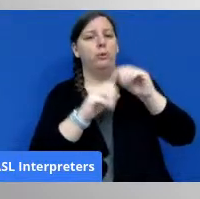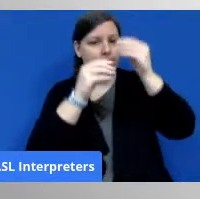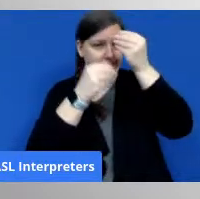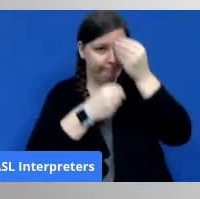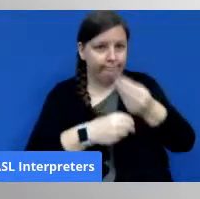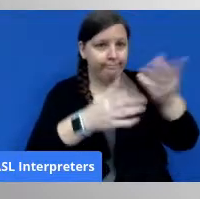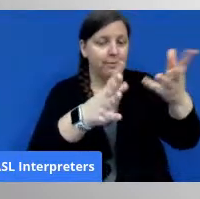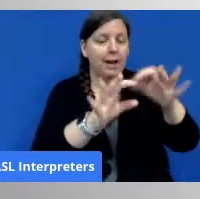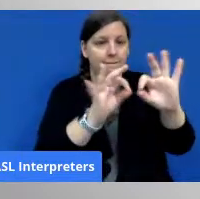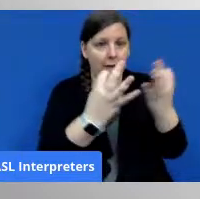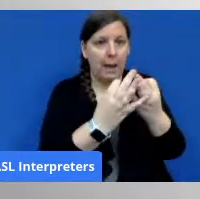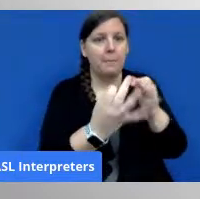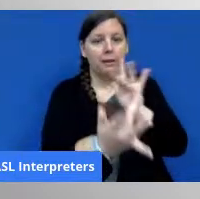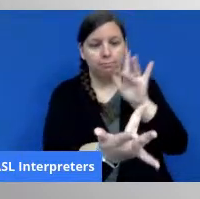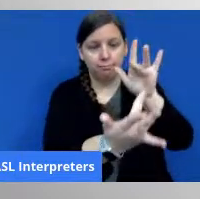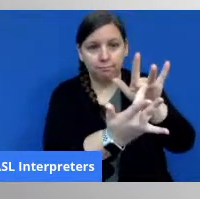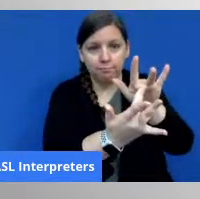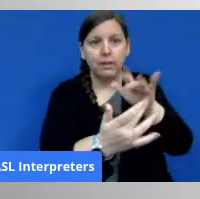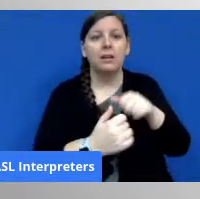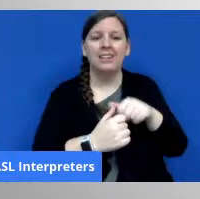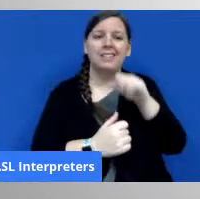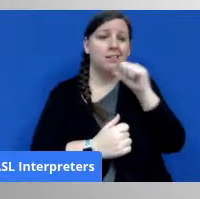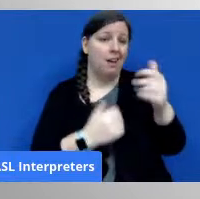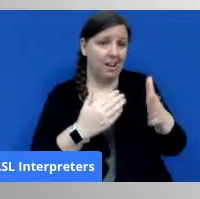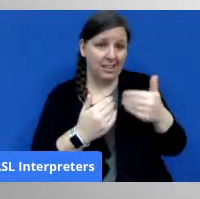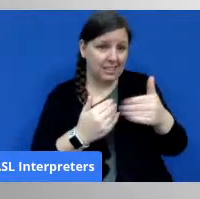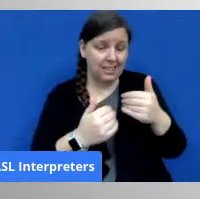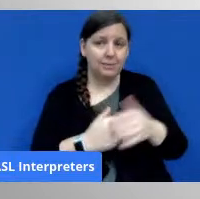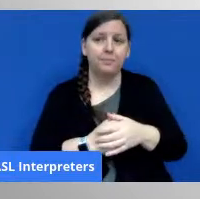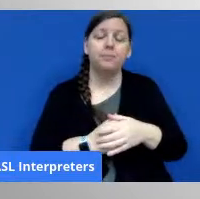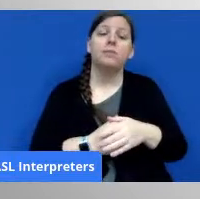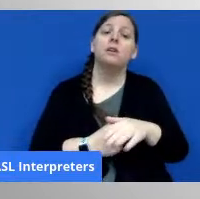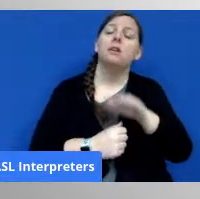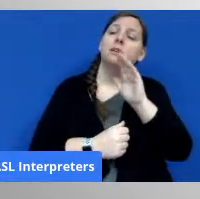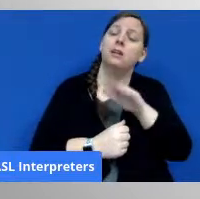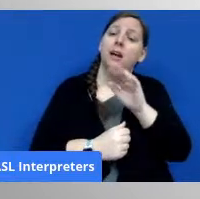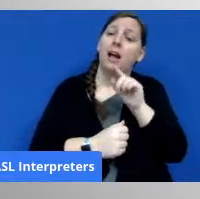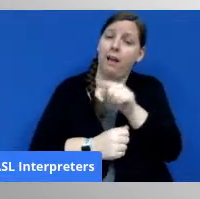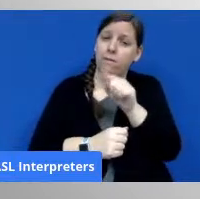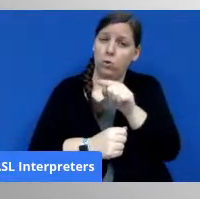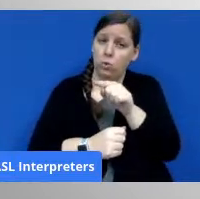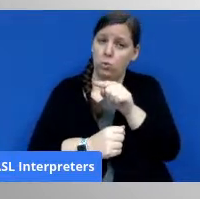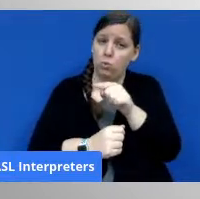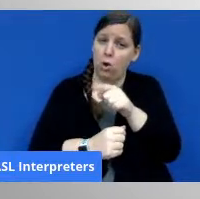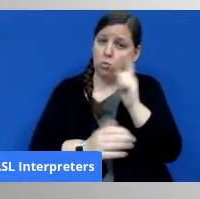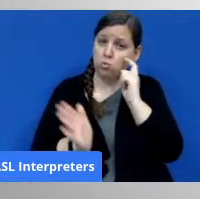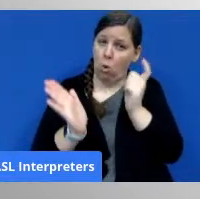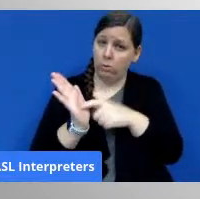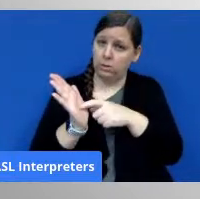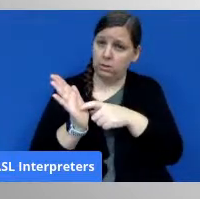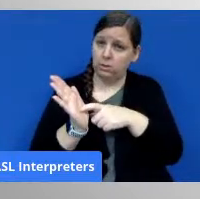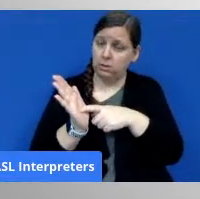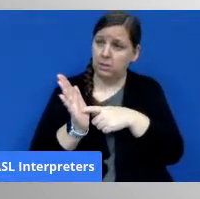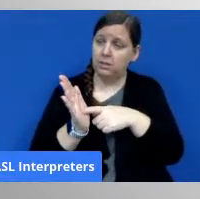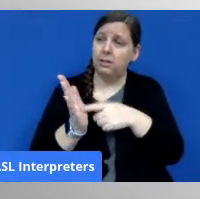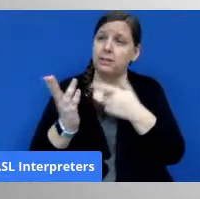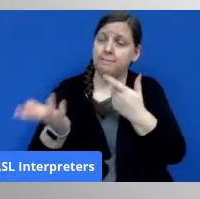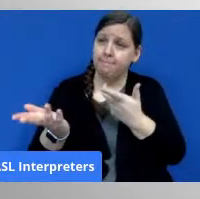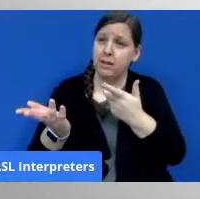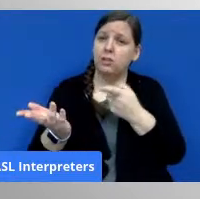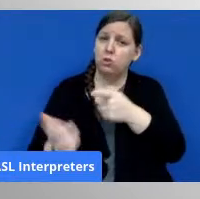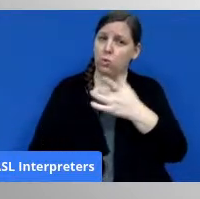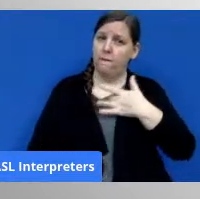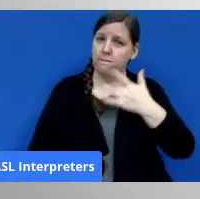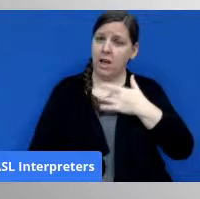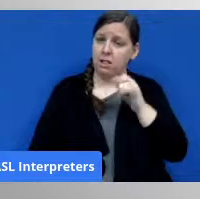Have you found, and this is my last question, but have you found that you still got room to grow? I mean, it's